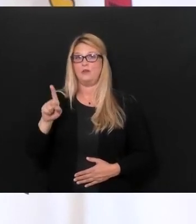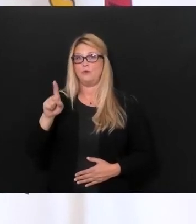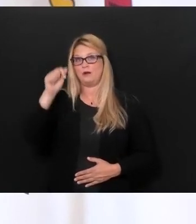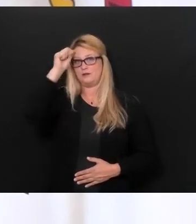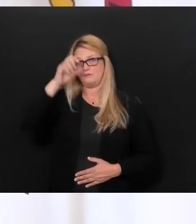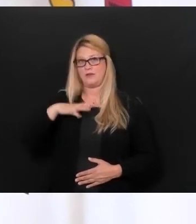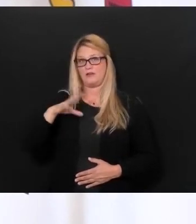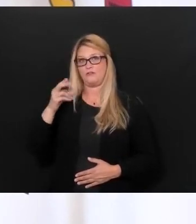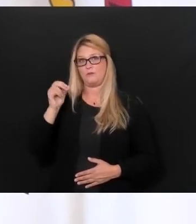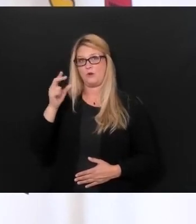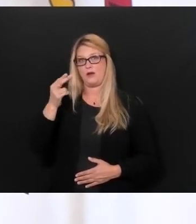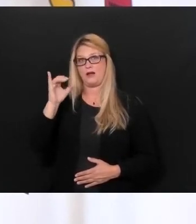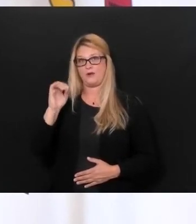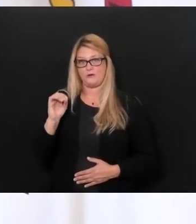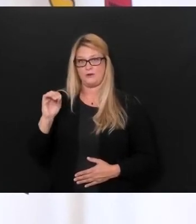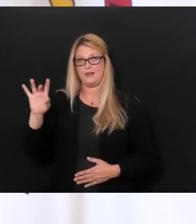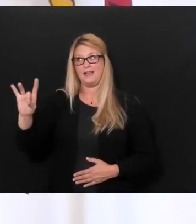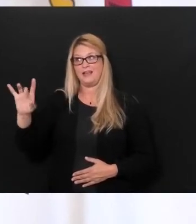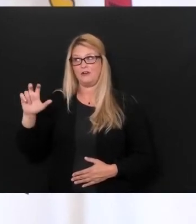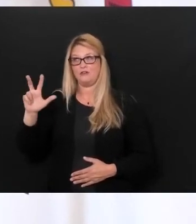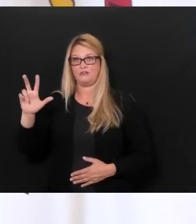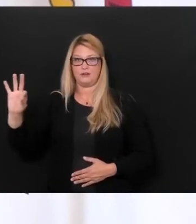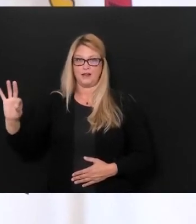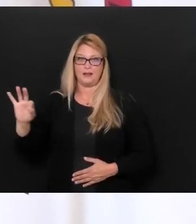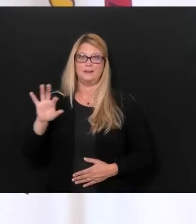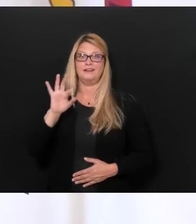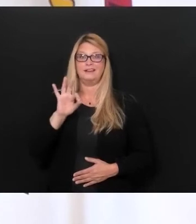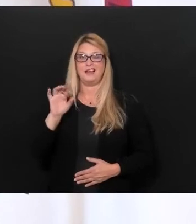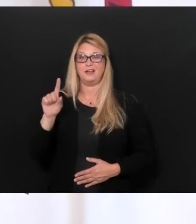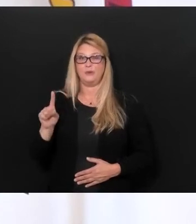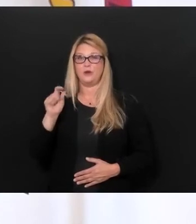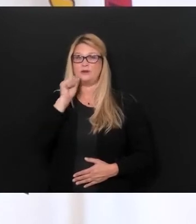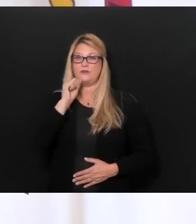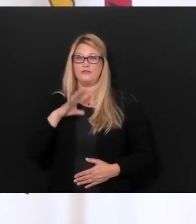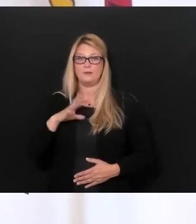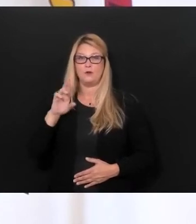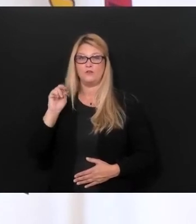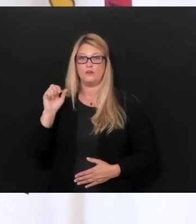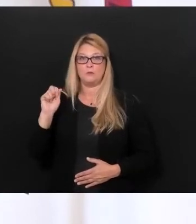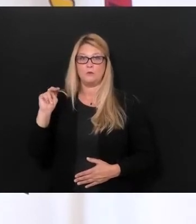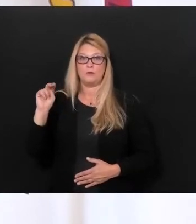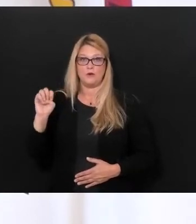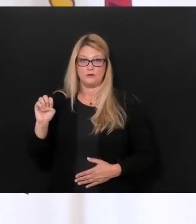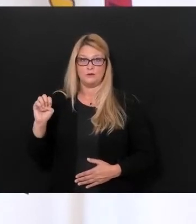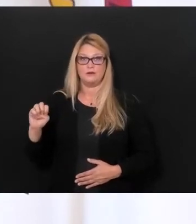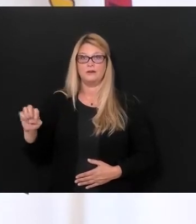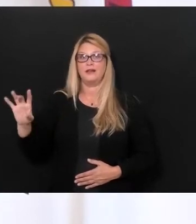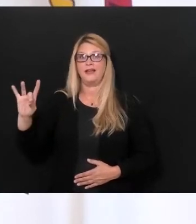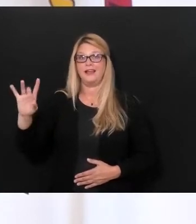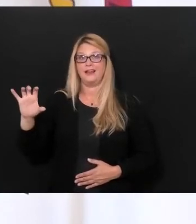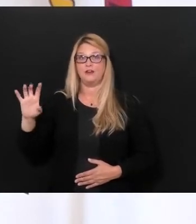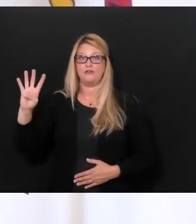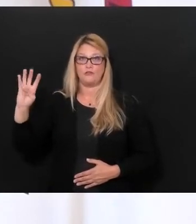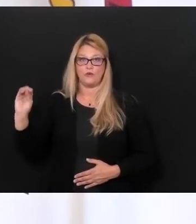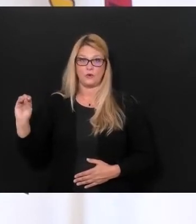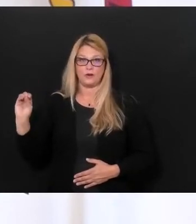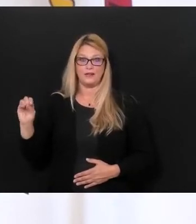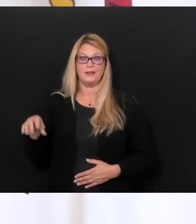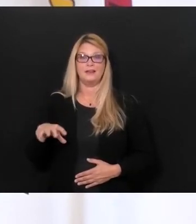County. The 839th death, a 91-year-old female from Roane County. The 840th death,